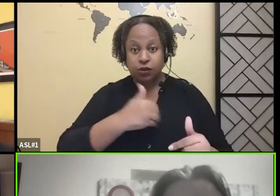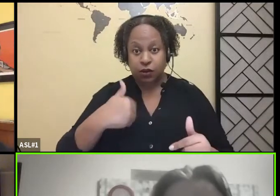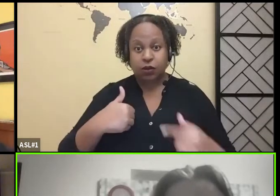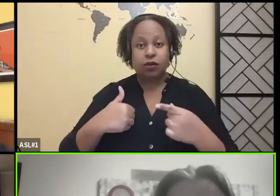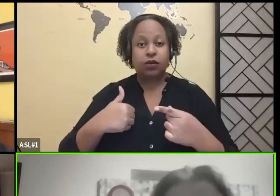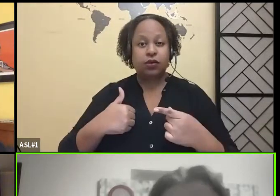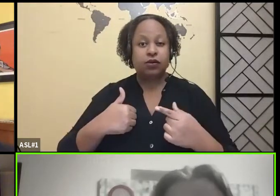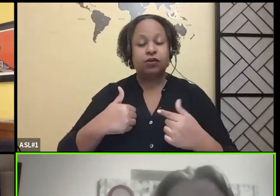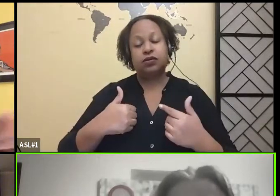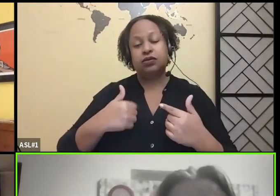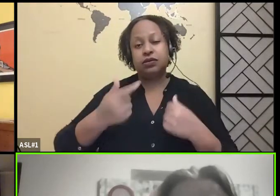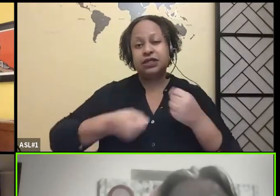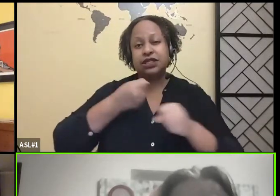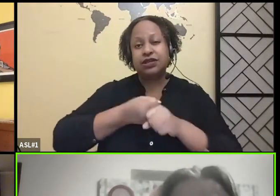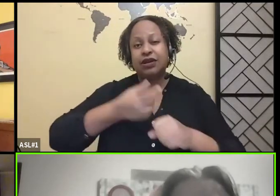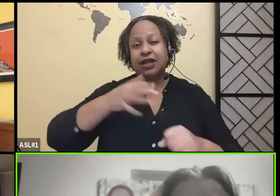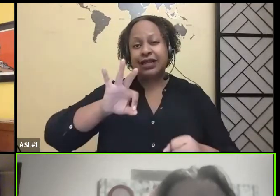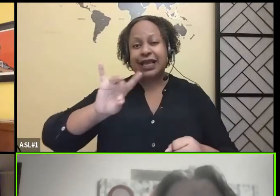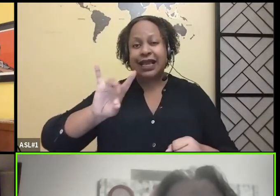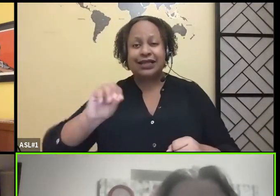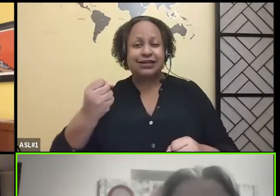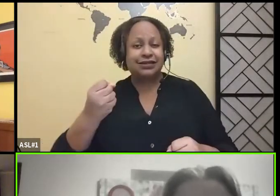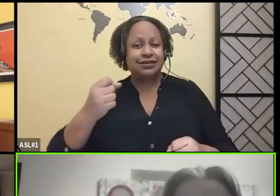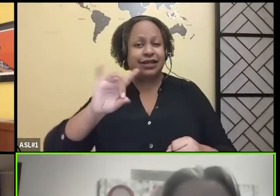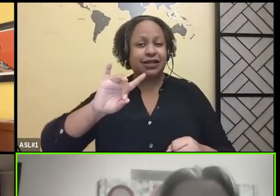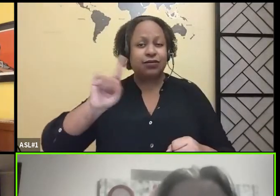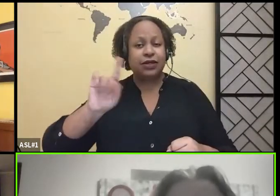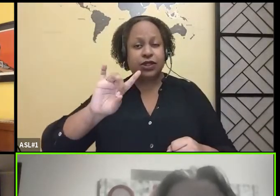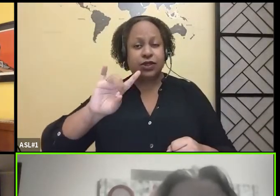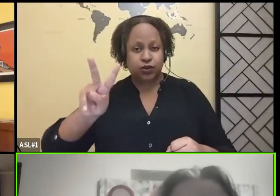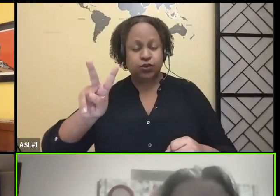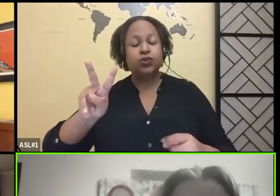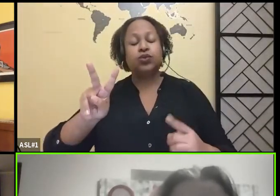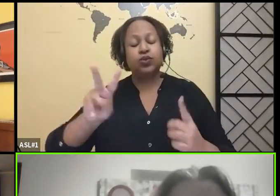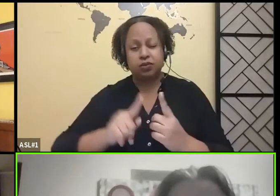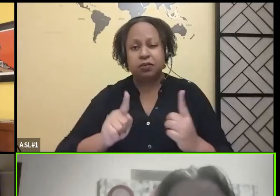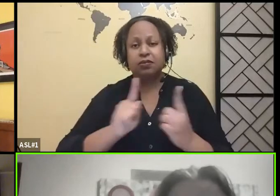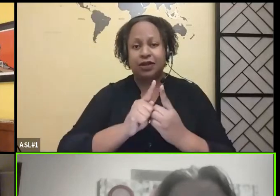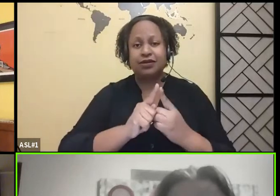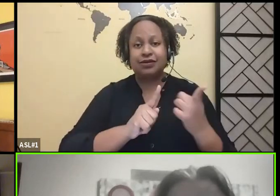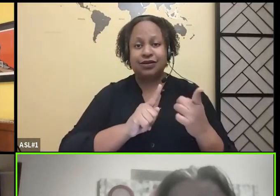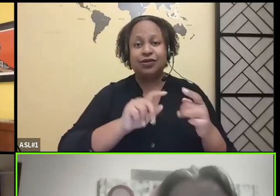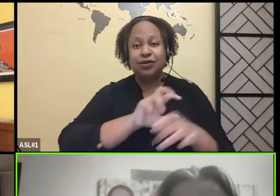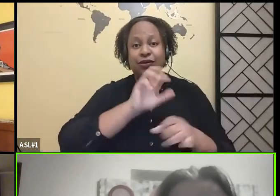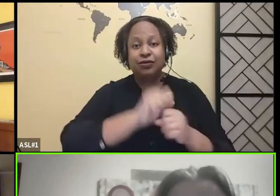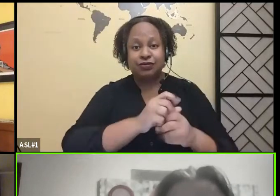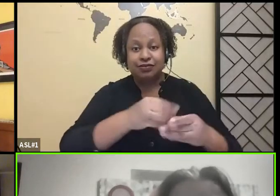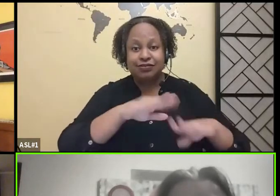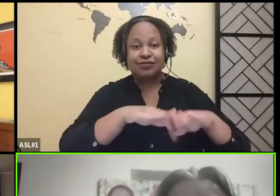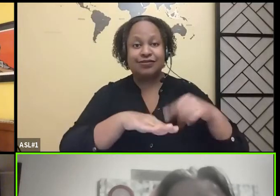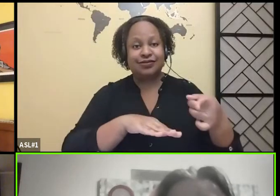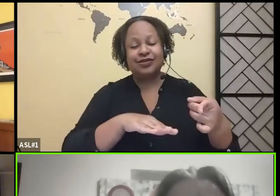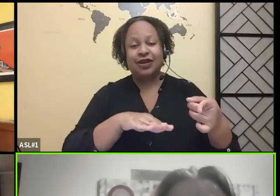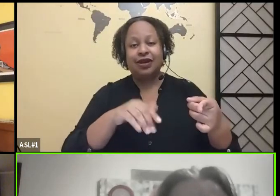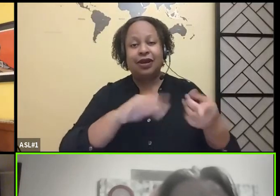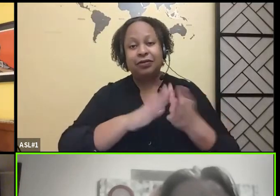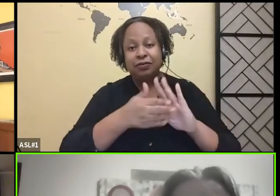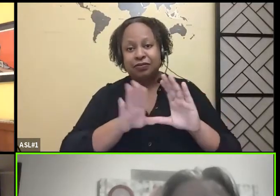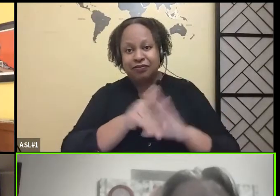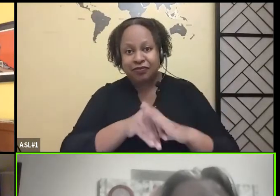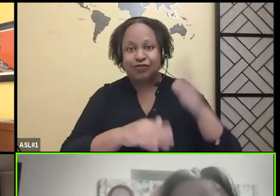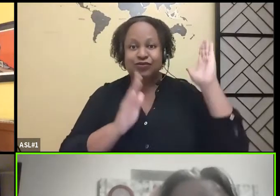early 80s. She came into my reservation. I got in a lot of trouble because those Amesters came to town, but I don't